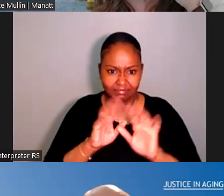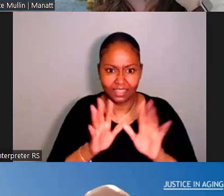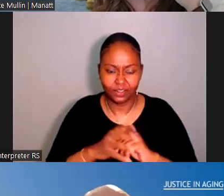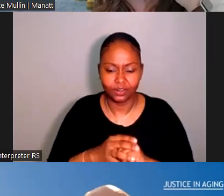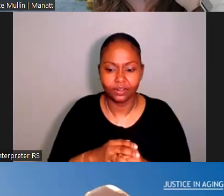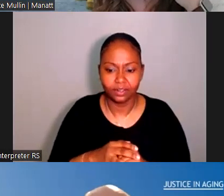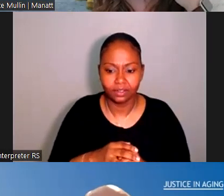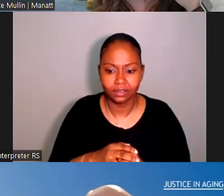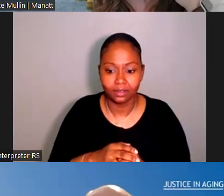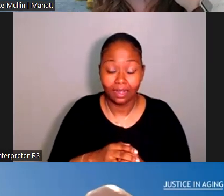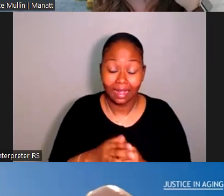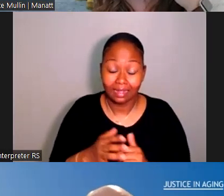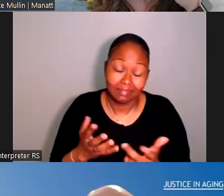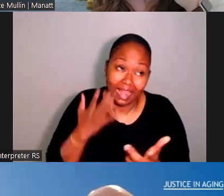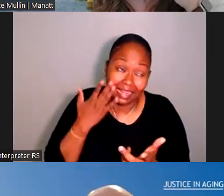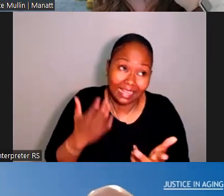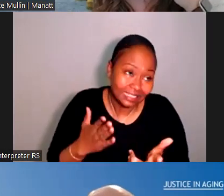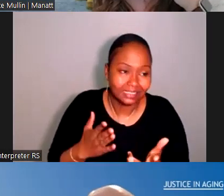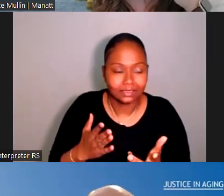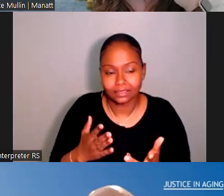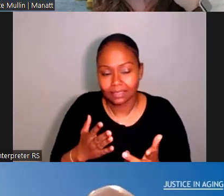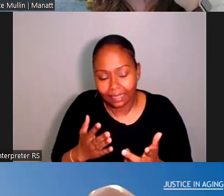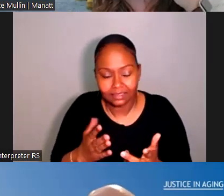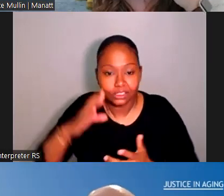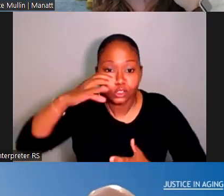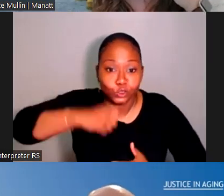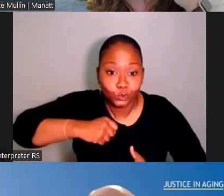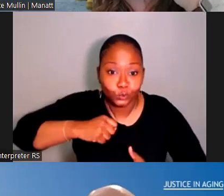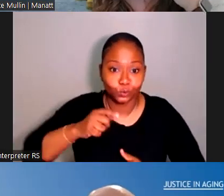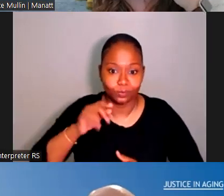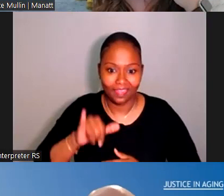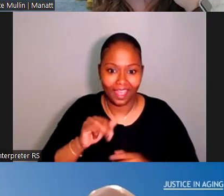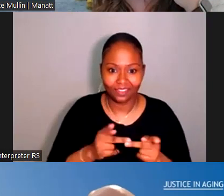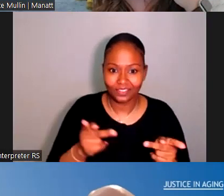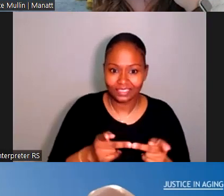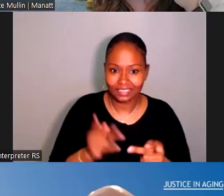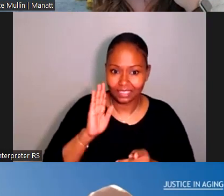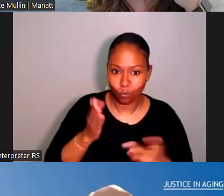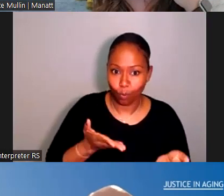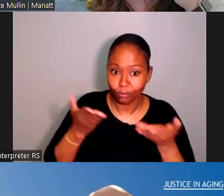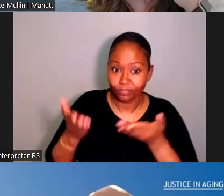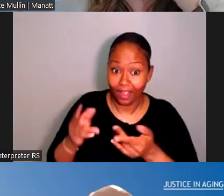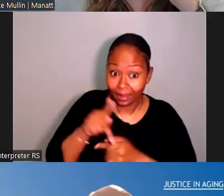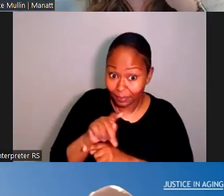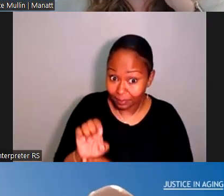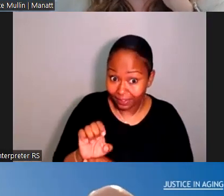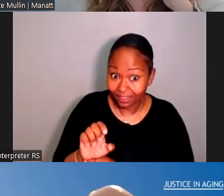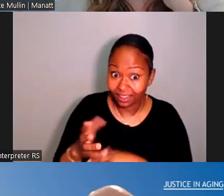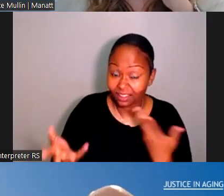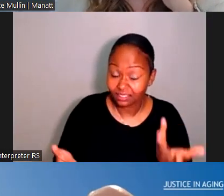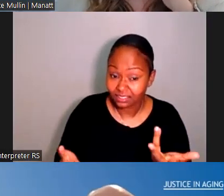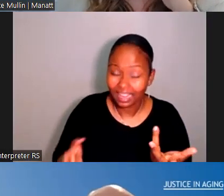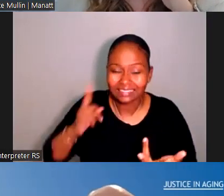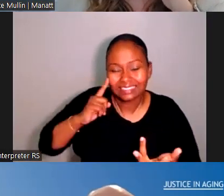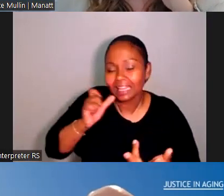guess it's implicit here that the facility would supply PPE. Is that the understanding? Or I think it needs to be clear,